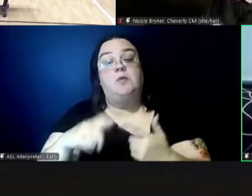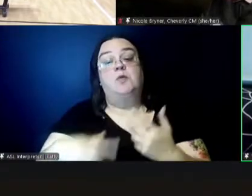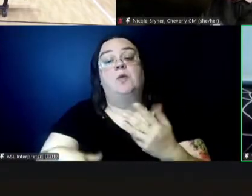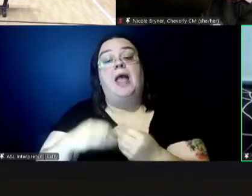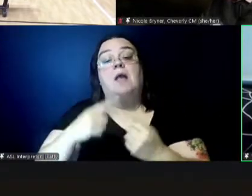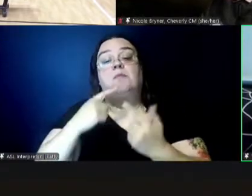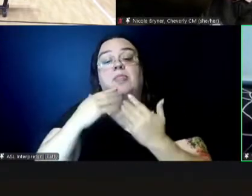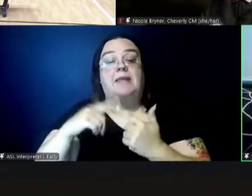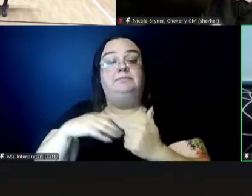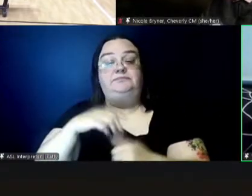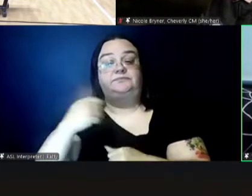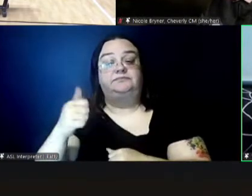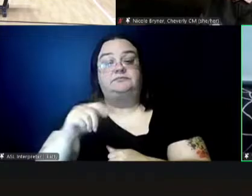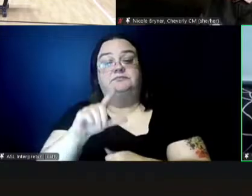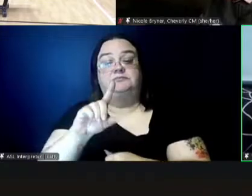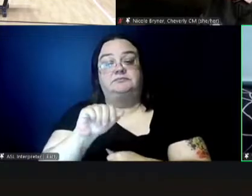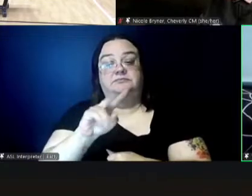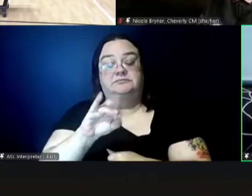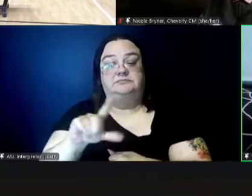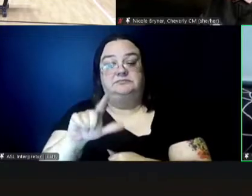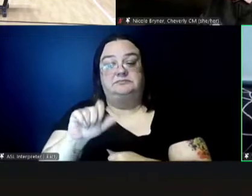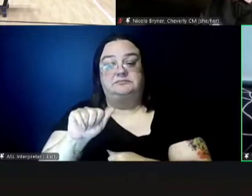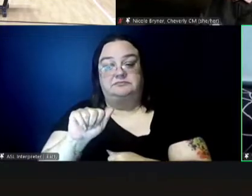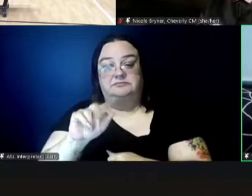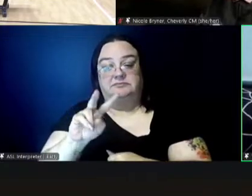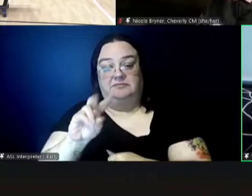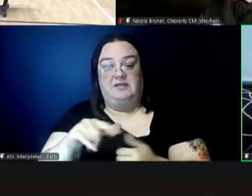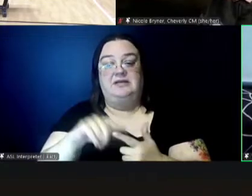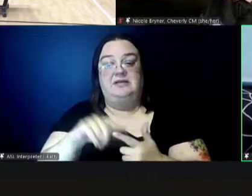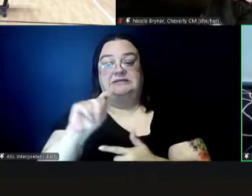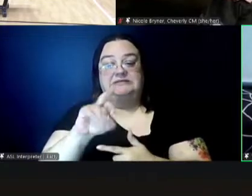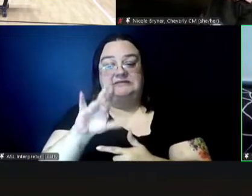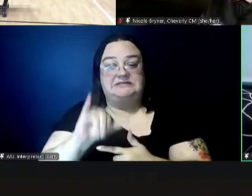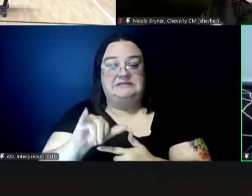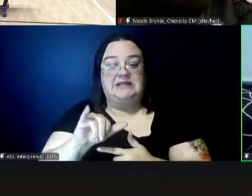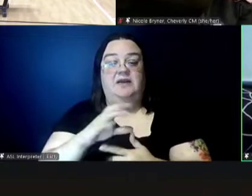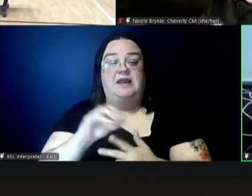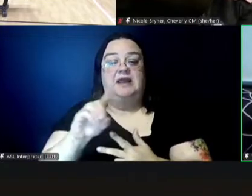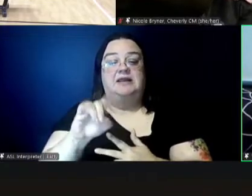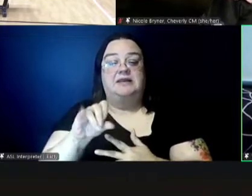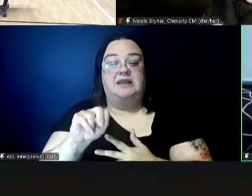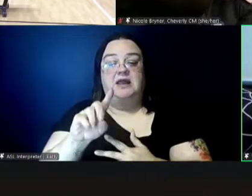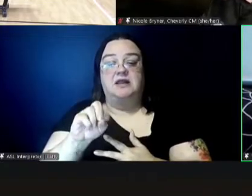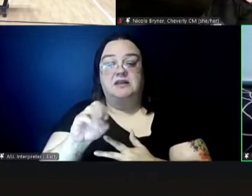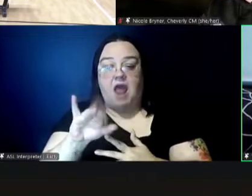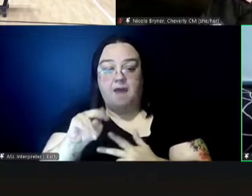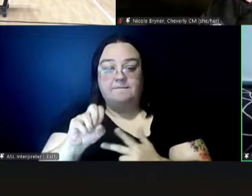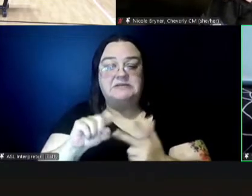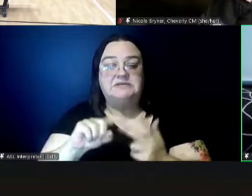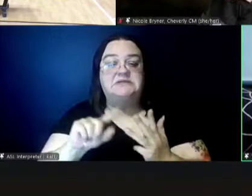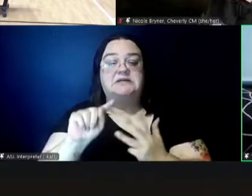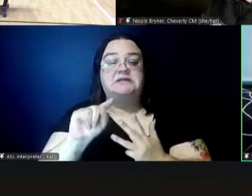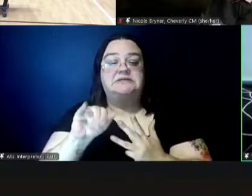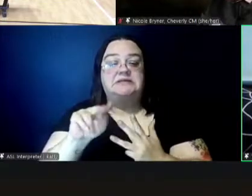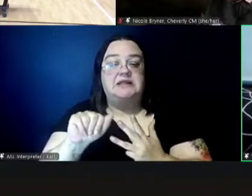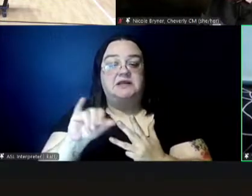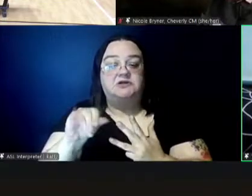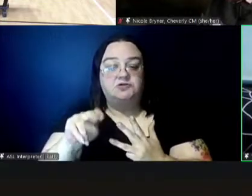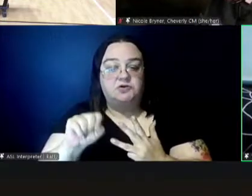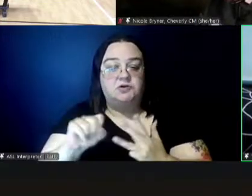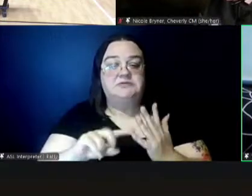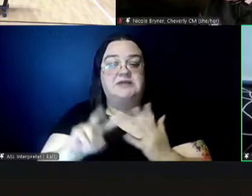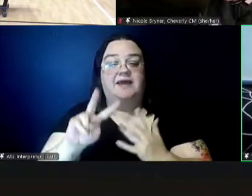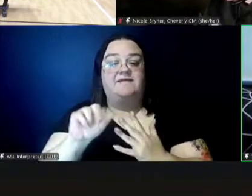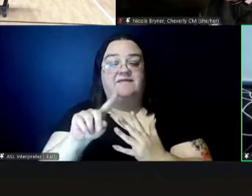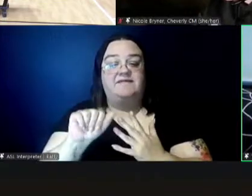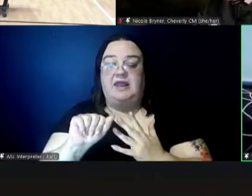commissioners, David Lavoie, Ed Terry, Deon Dobbins, Tina Jones, Veda Richardson, and Tanya